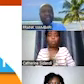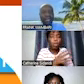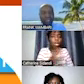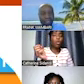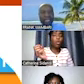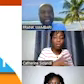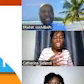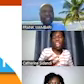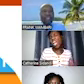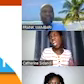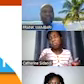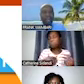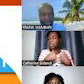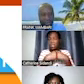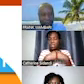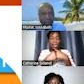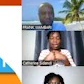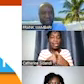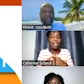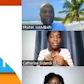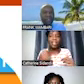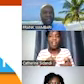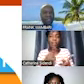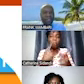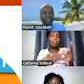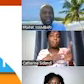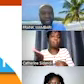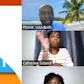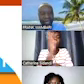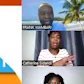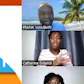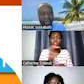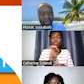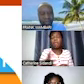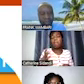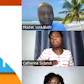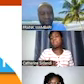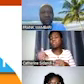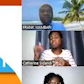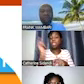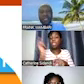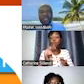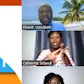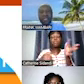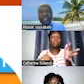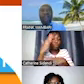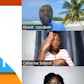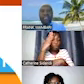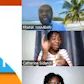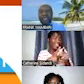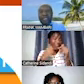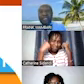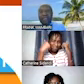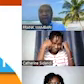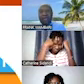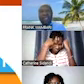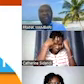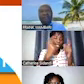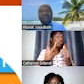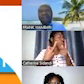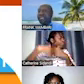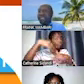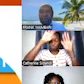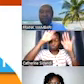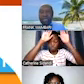be charged, I will go and refage, I will stick to what I know, and they get frustrated and they give up, and every day